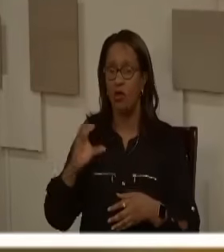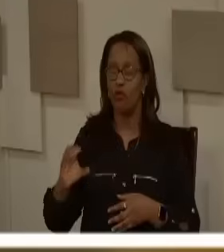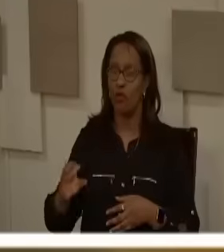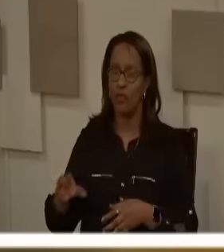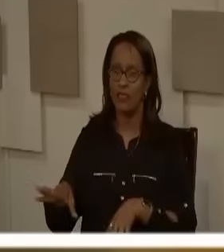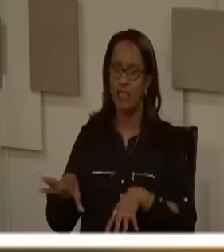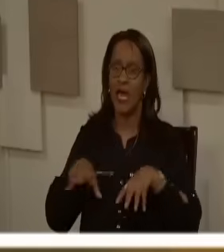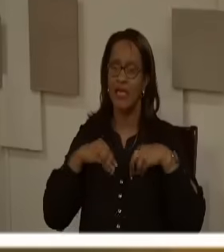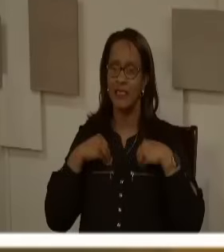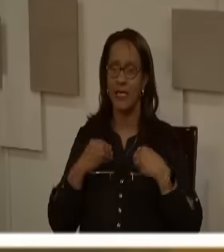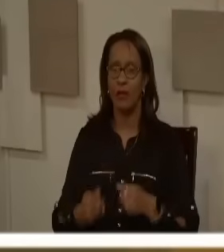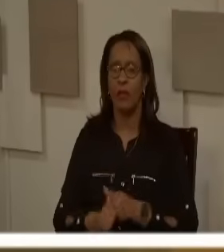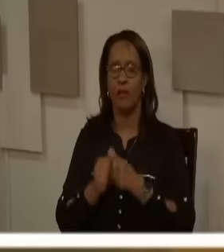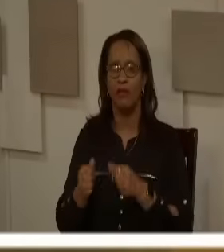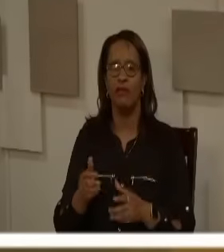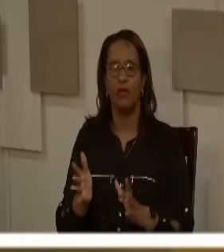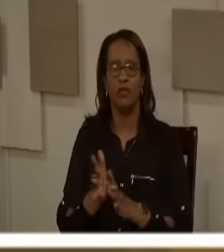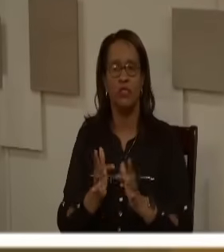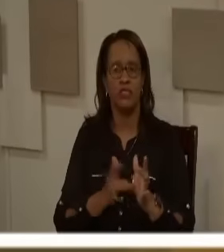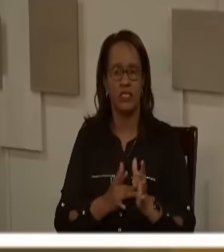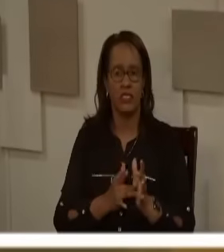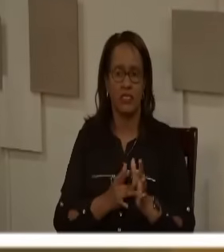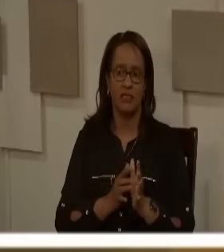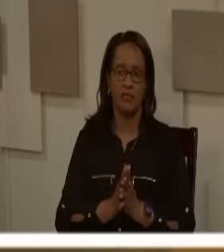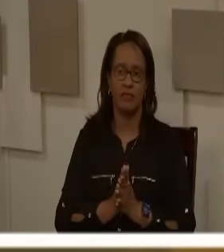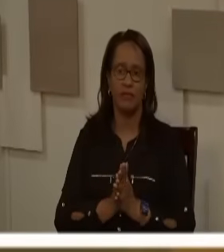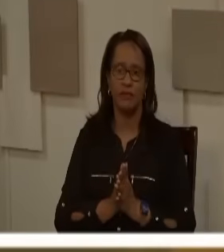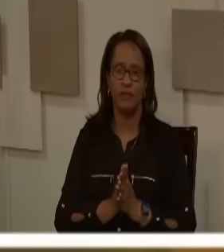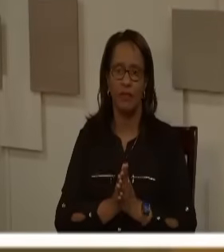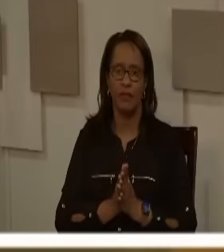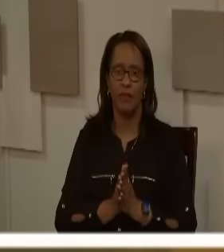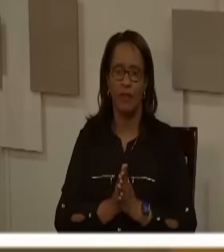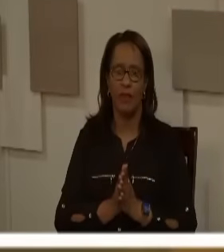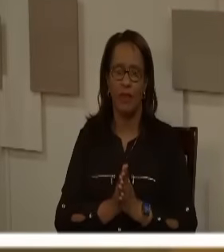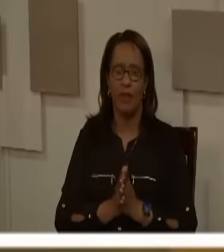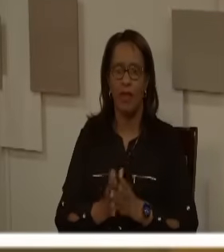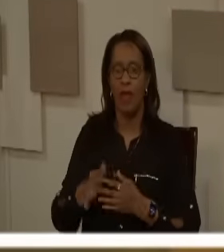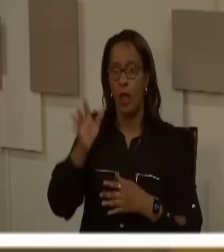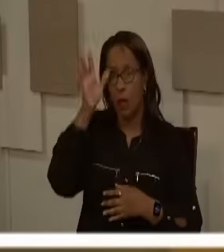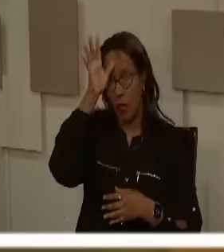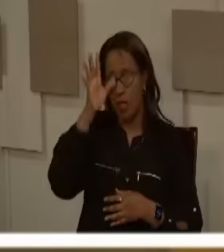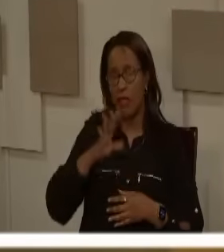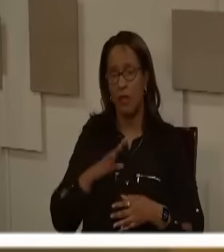said, "That is a terrible marketing strategy."